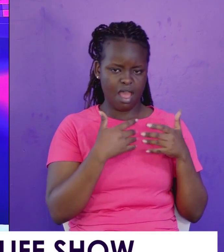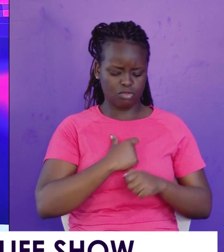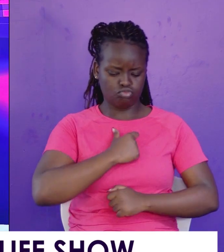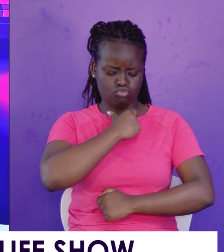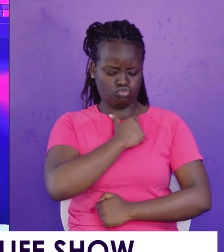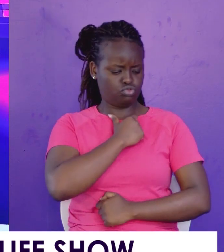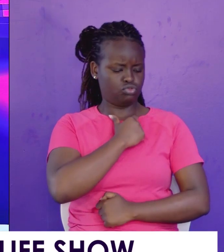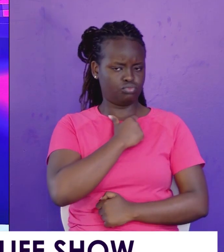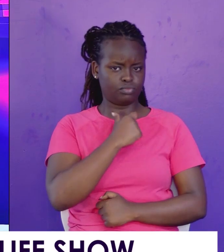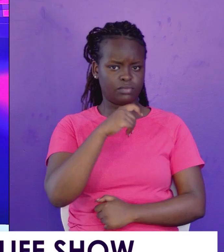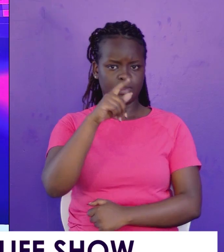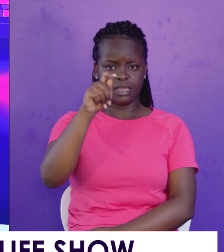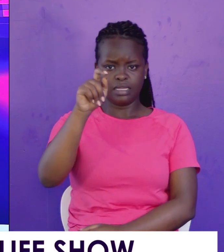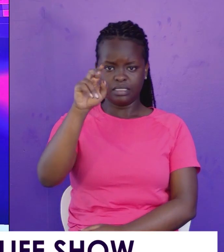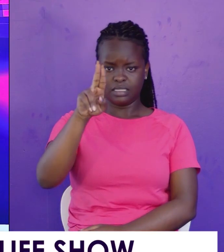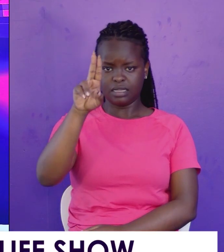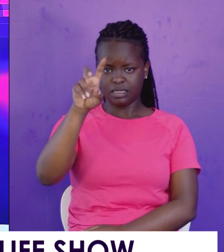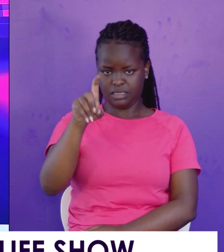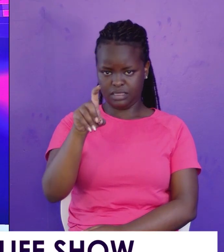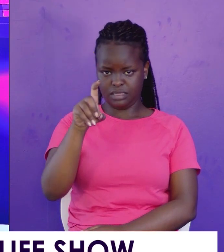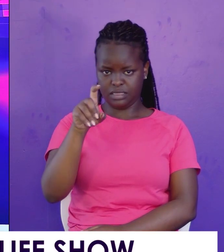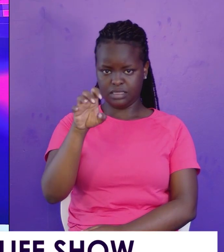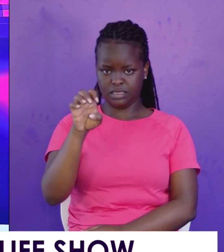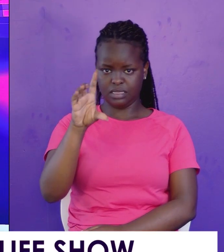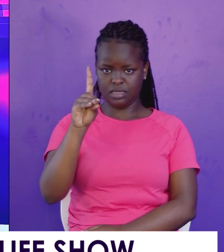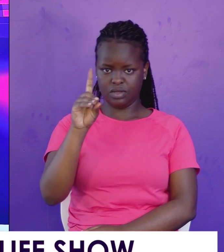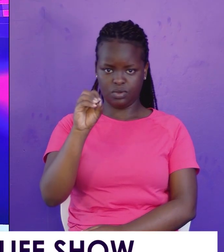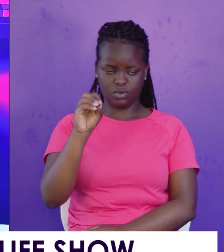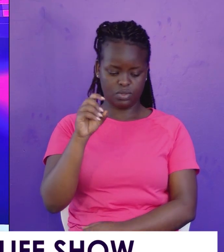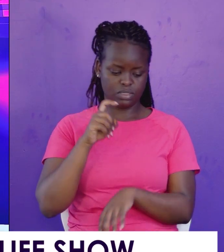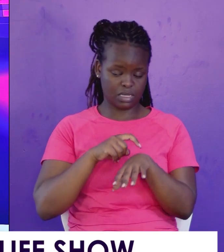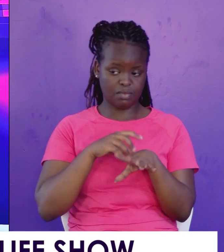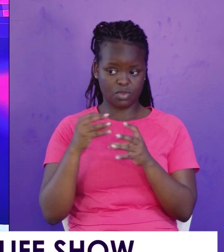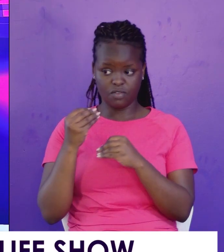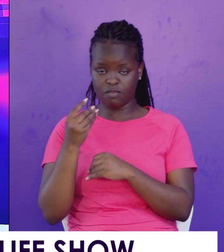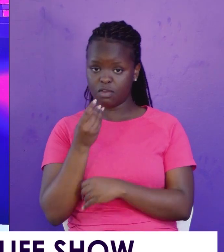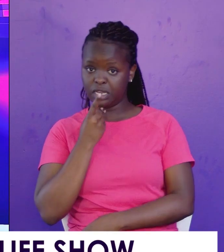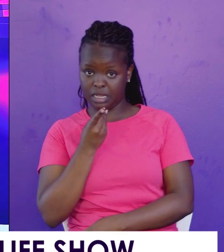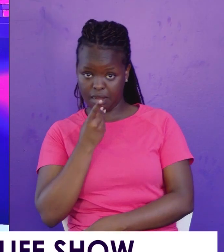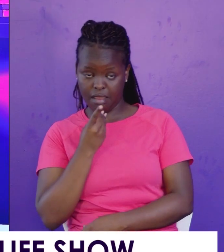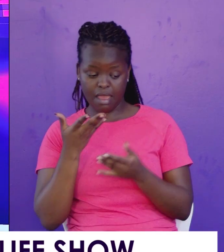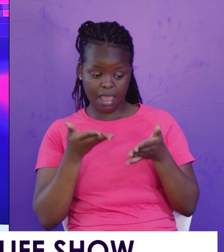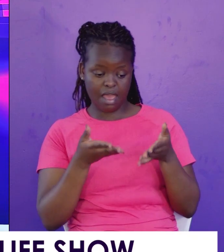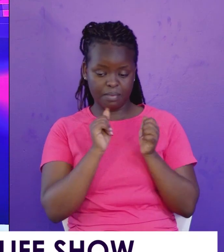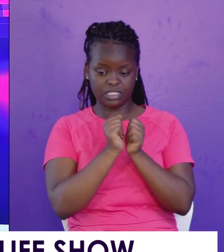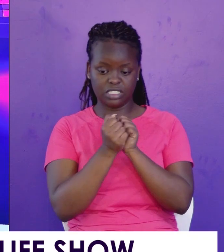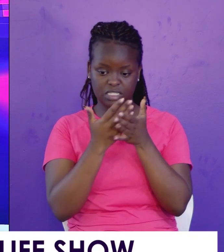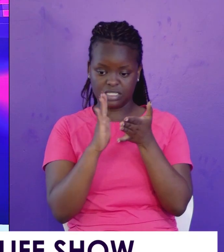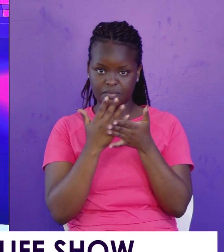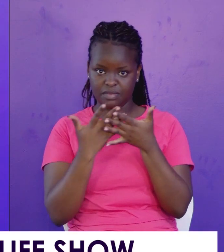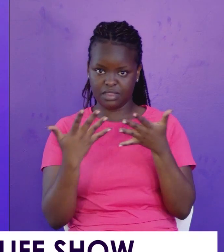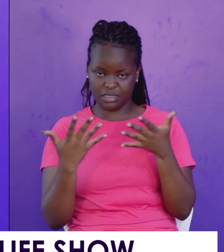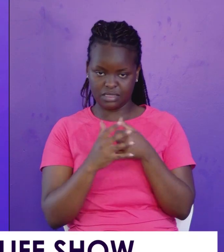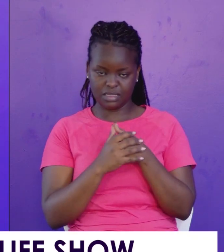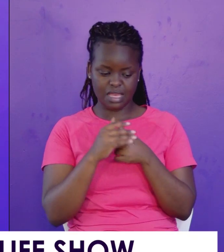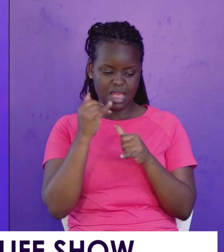what? You wear a tuxedo when you go to a dinner. You do that kind of stuff. But here, we are changing some of those things. And actually, the last time I saw